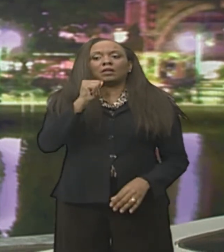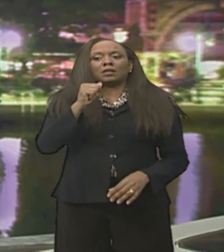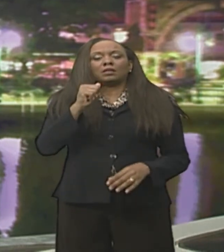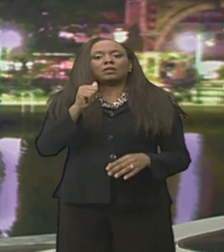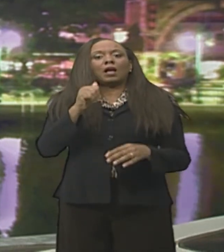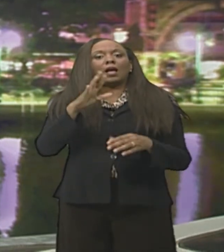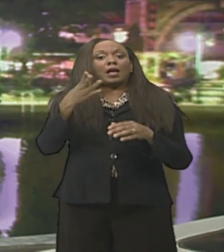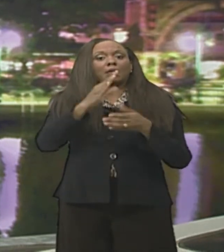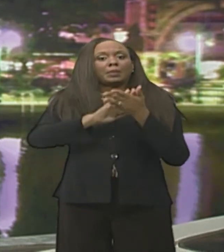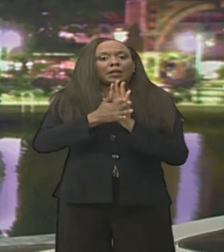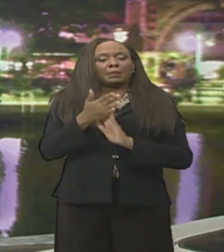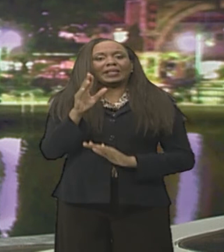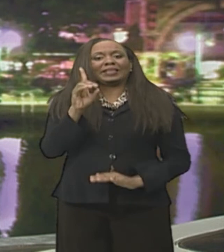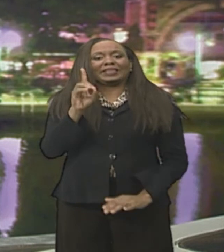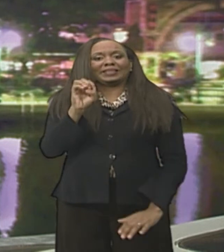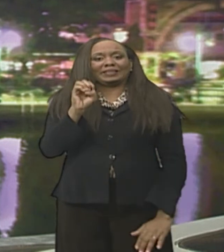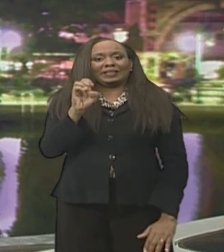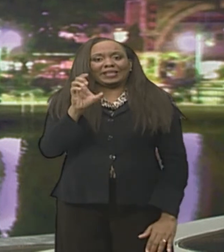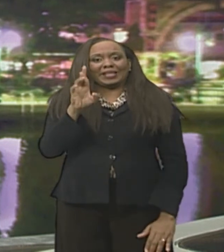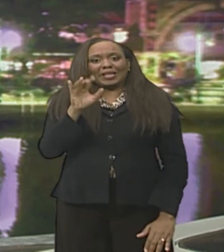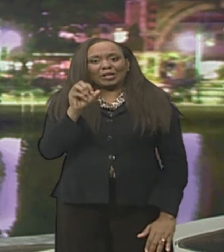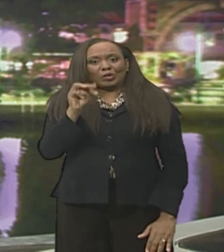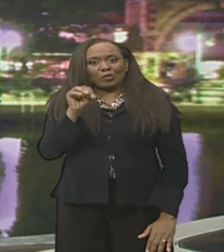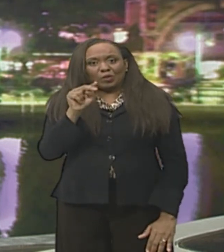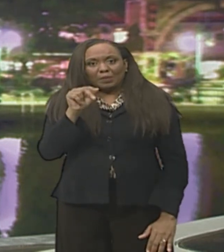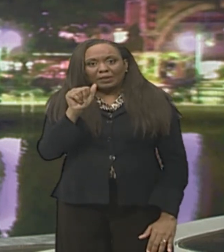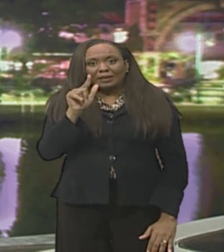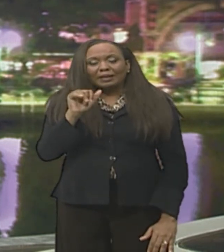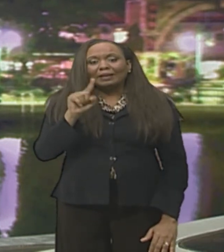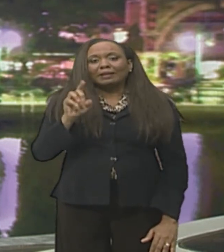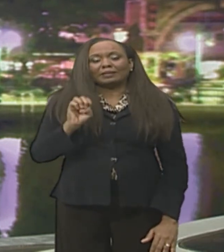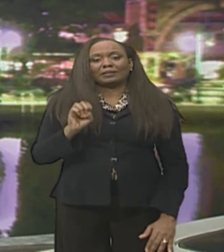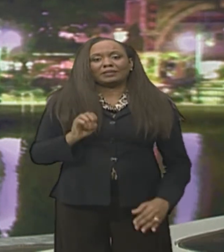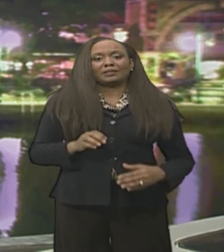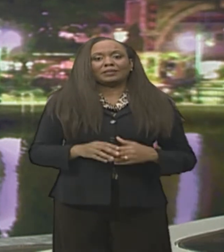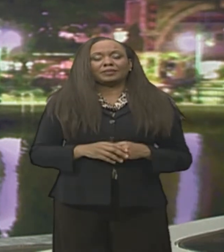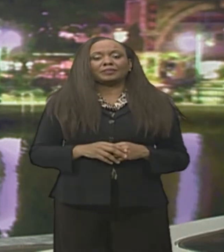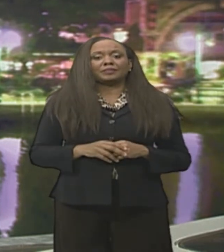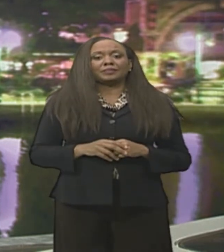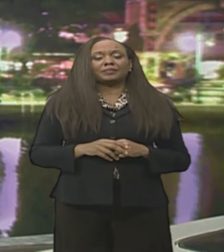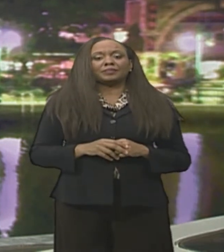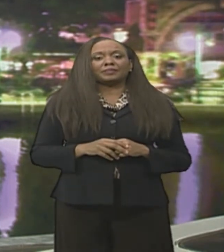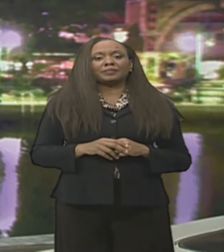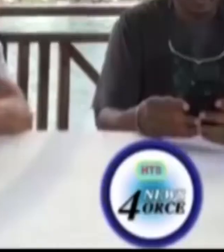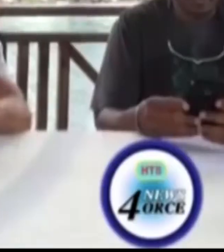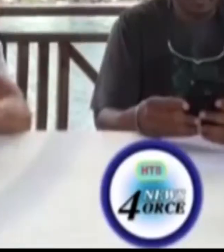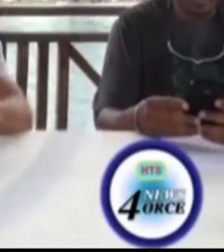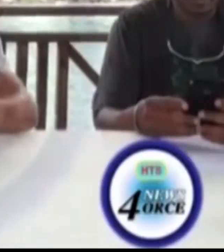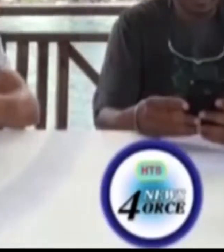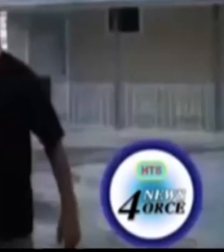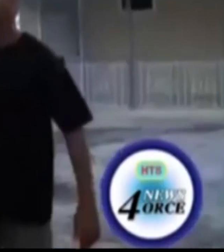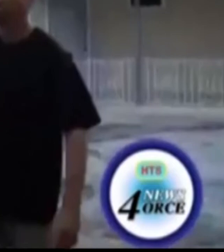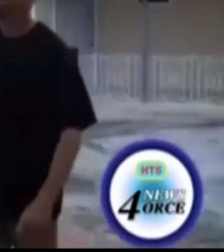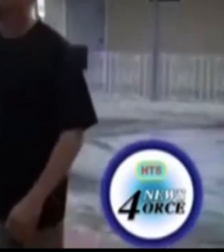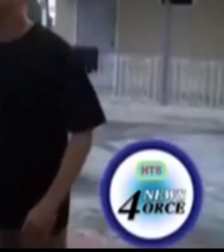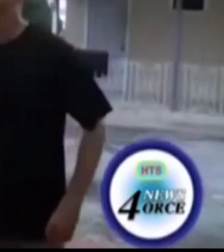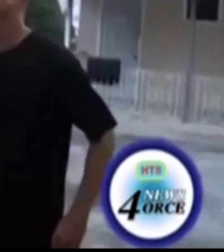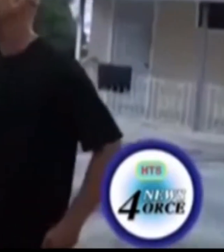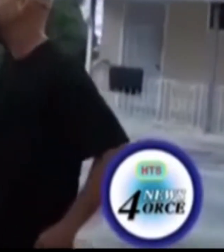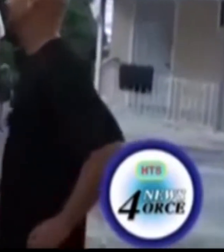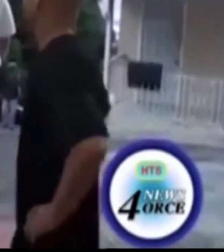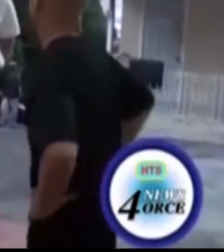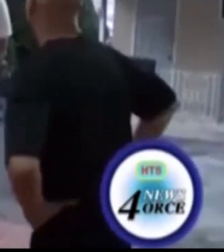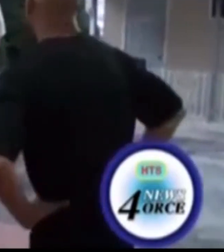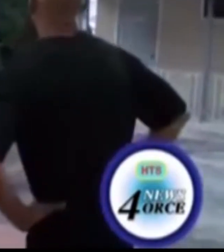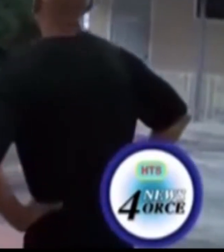decriminalization of the drug. We get more in this report from HTS News Force. The meeting's purpose was to allow party members to